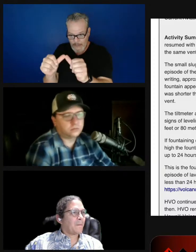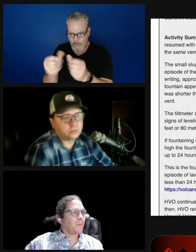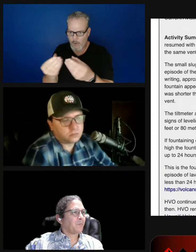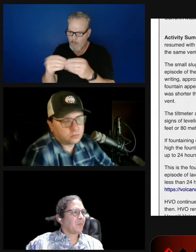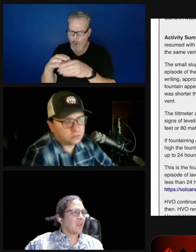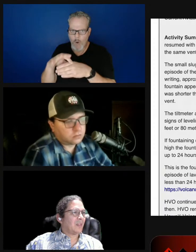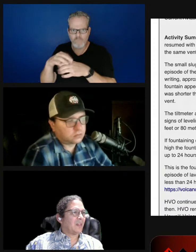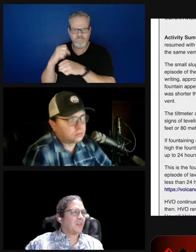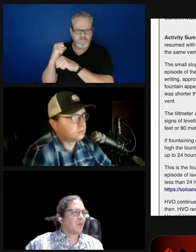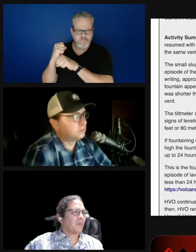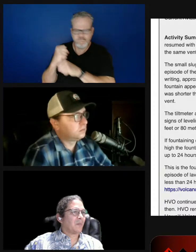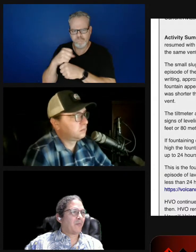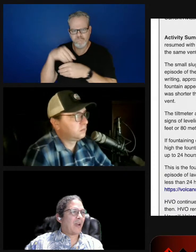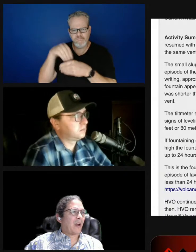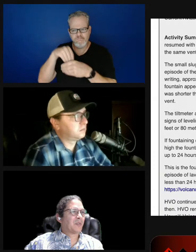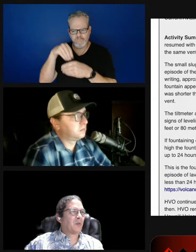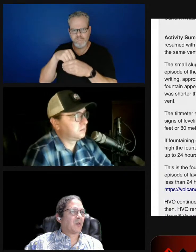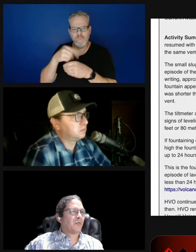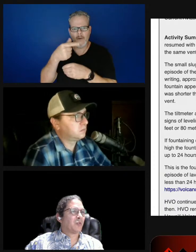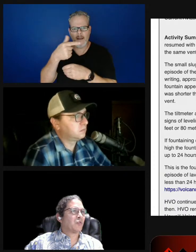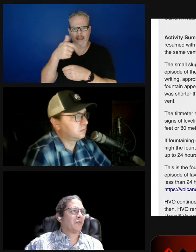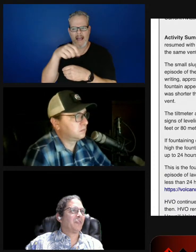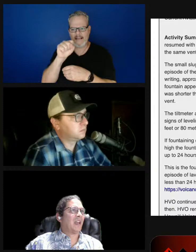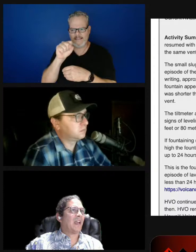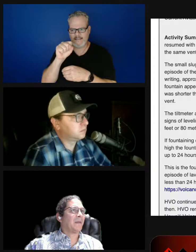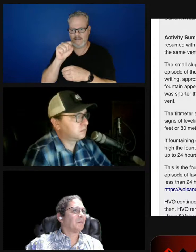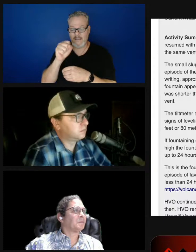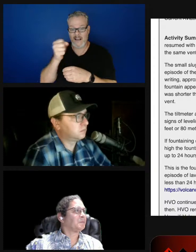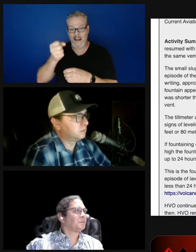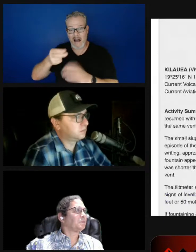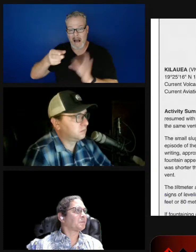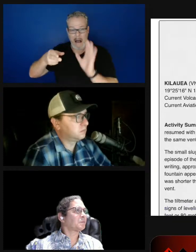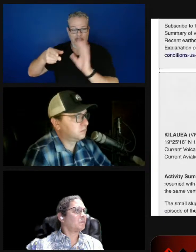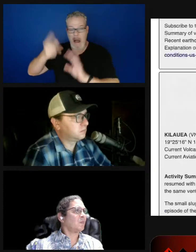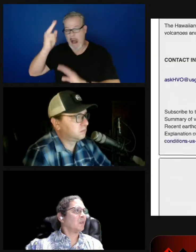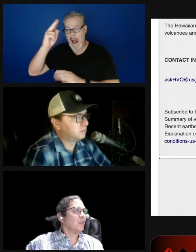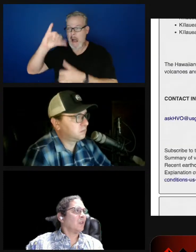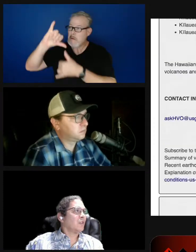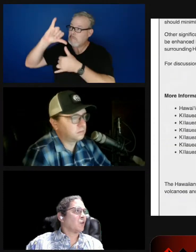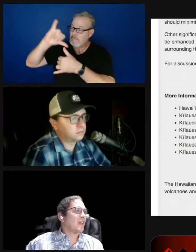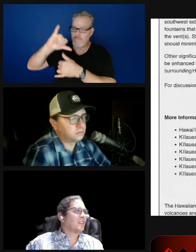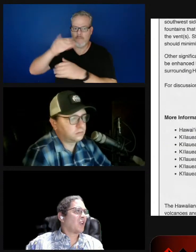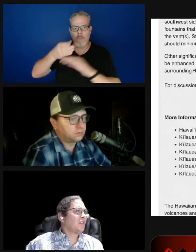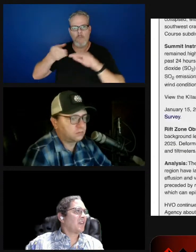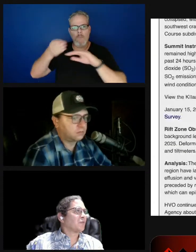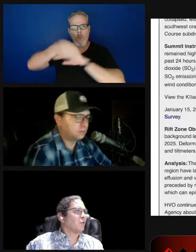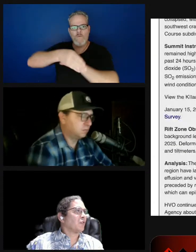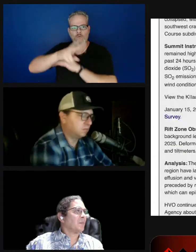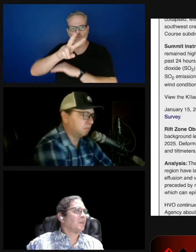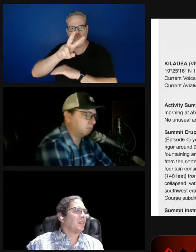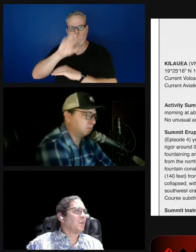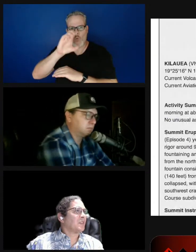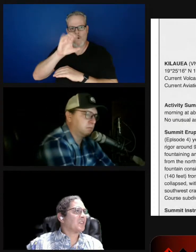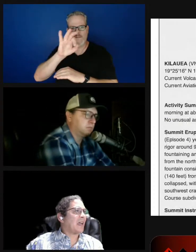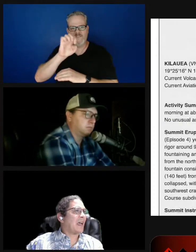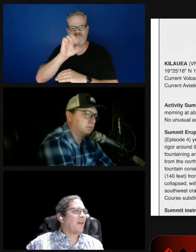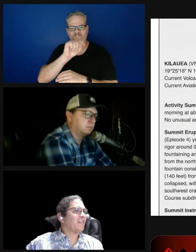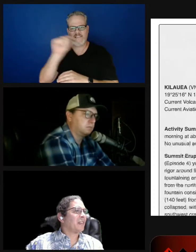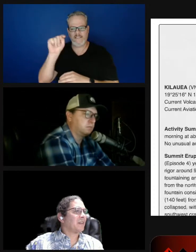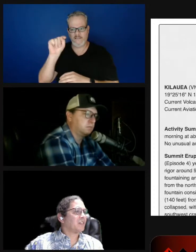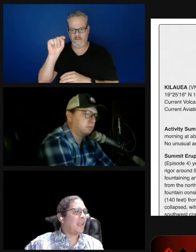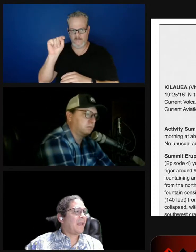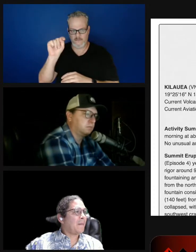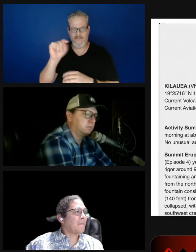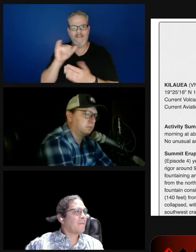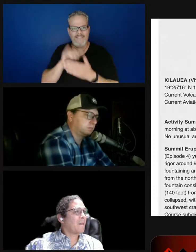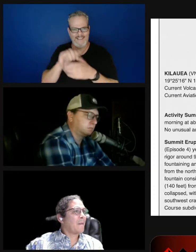high. They did note prior episodes over 200 feet high. So that's the context for the update that we have